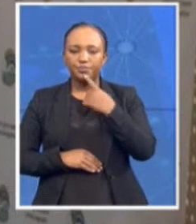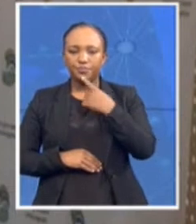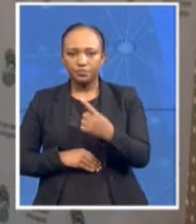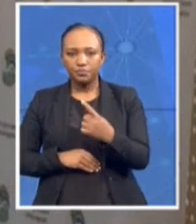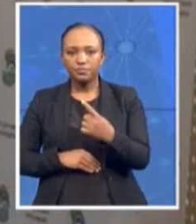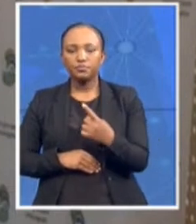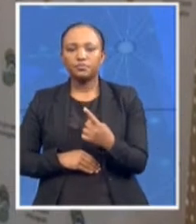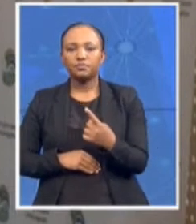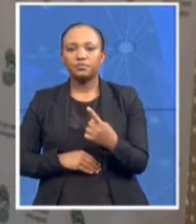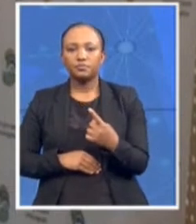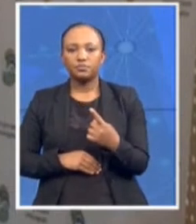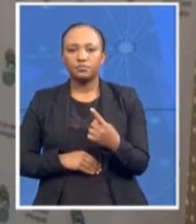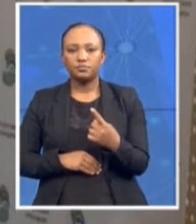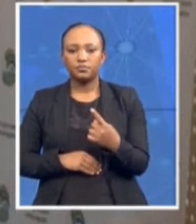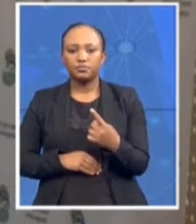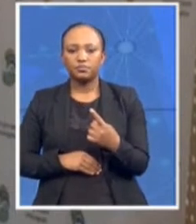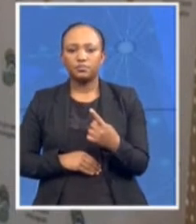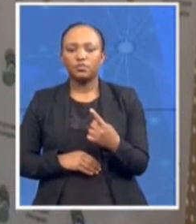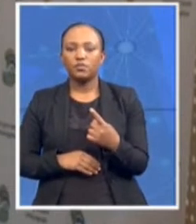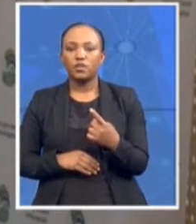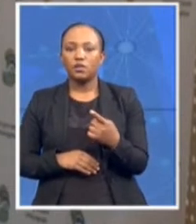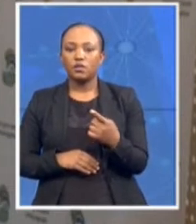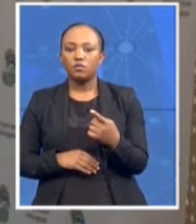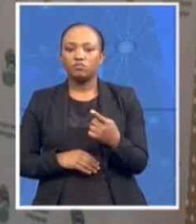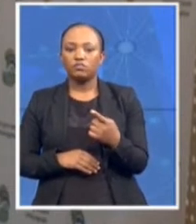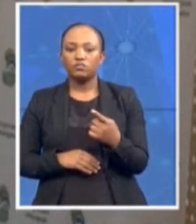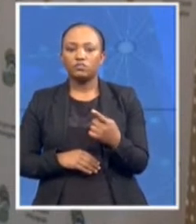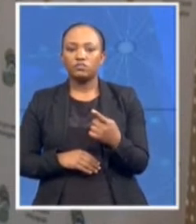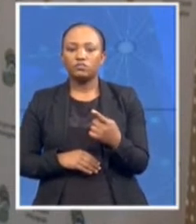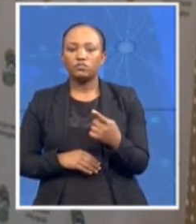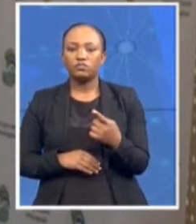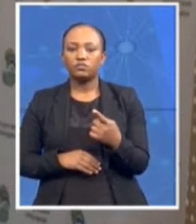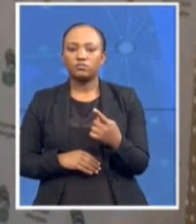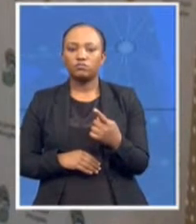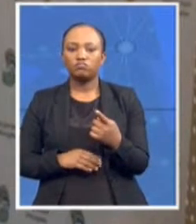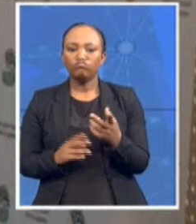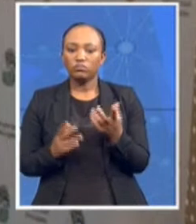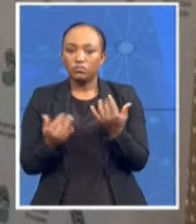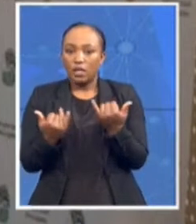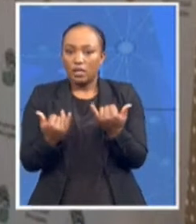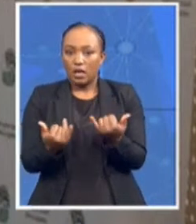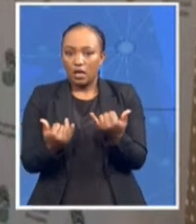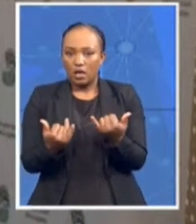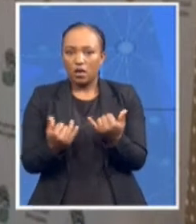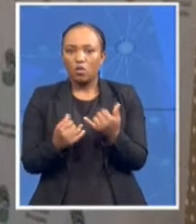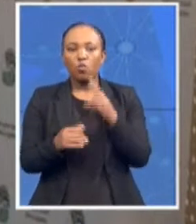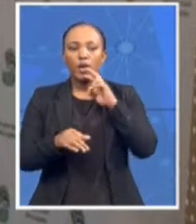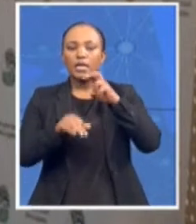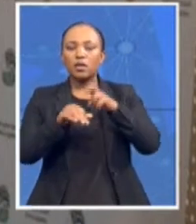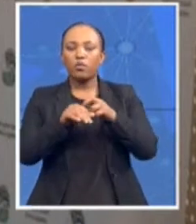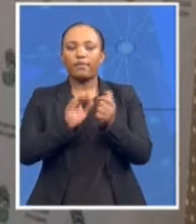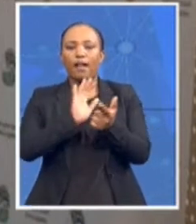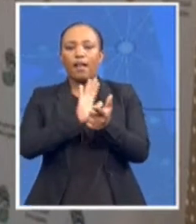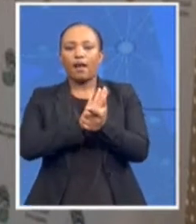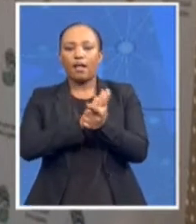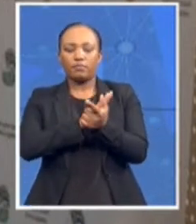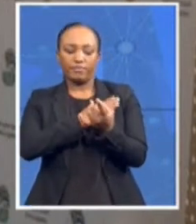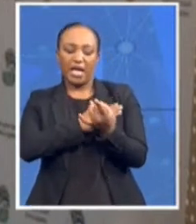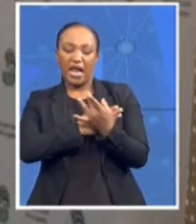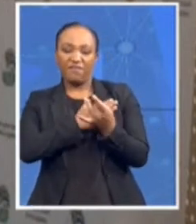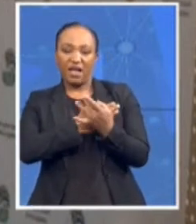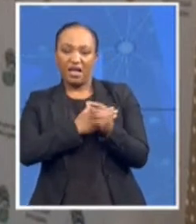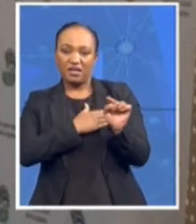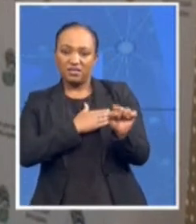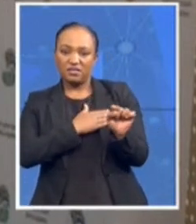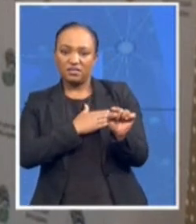part of what we are seeking legal advice on, is what happened